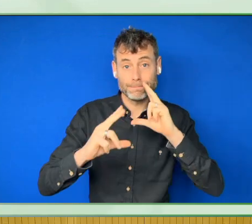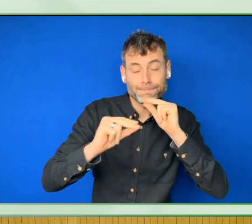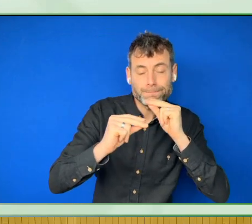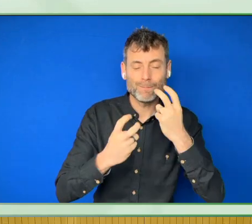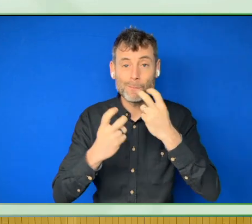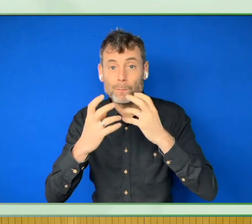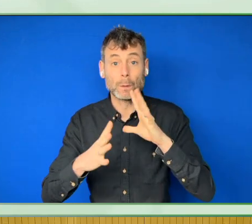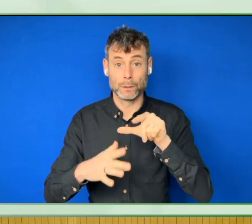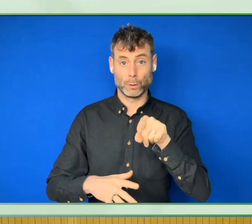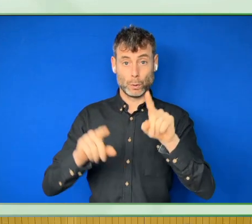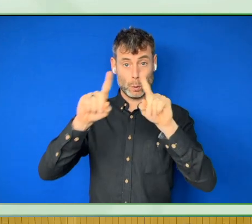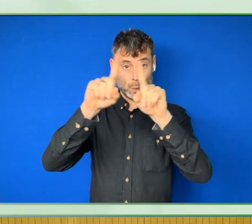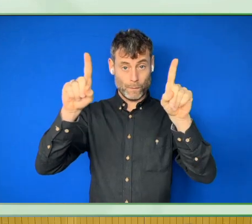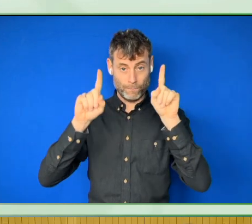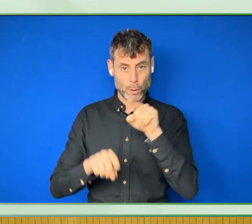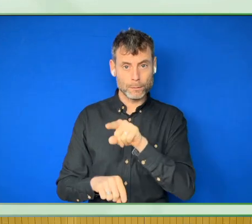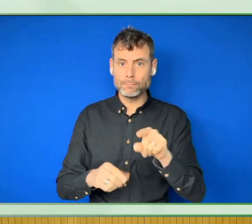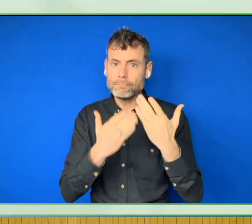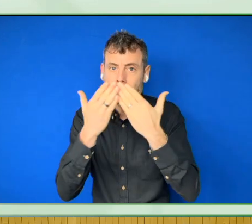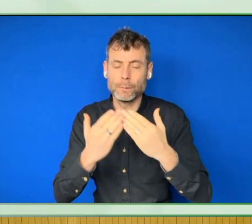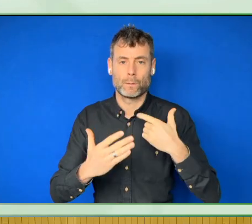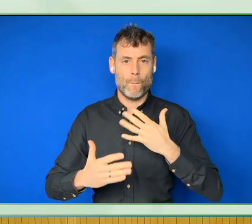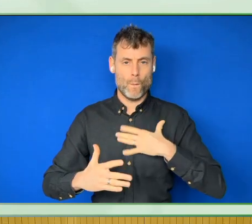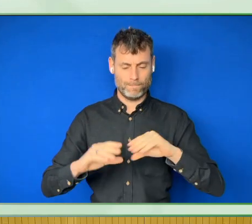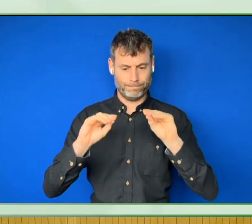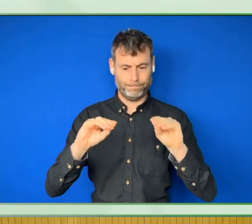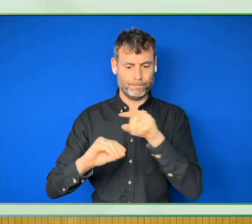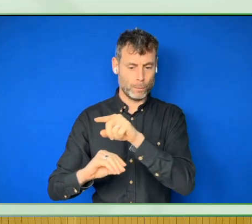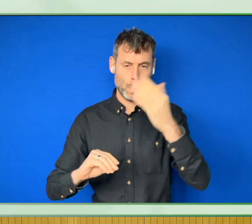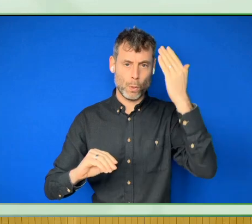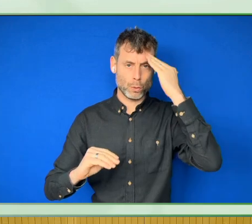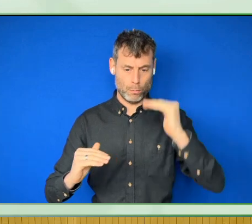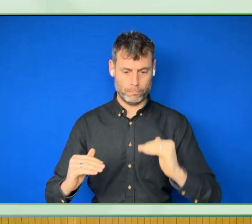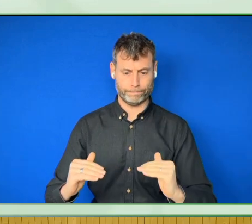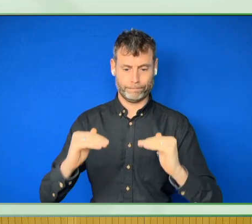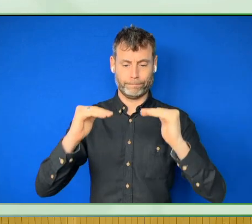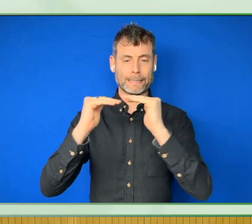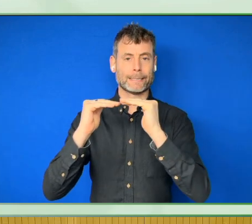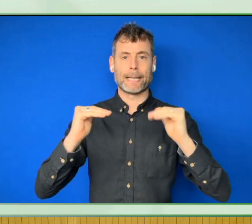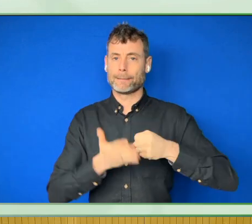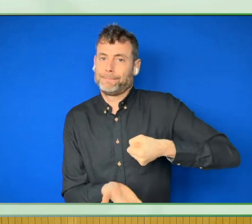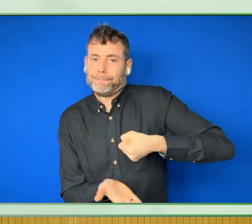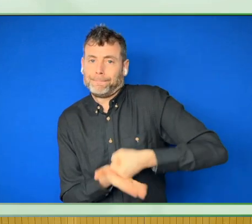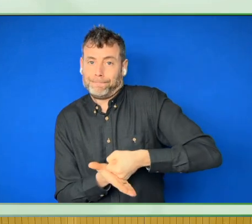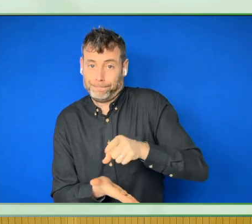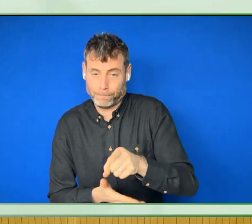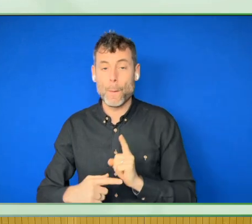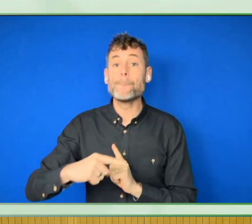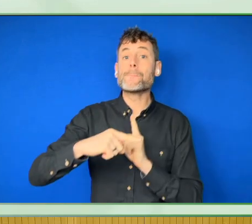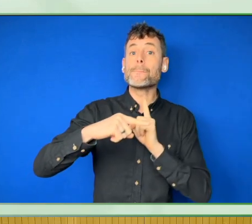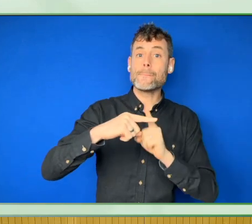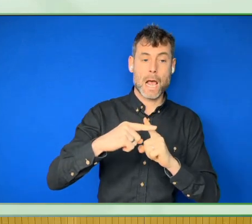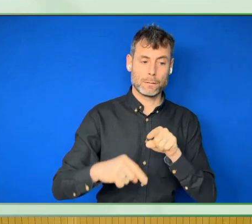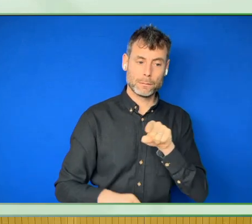the professionals, but also to increase the training with technicians, consolidate